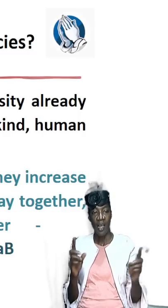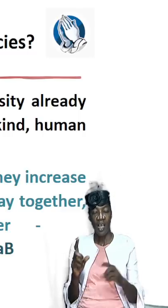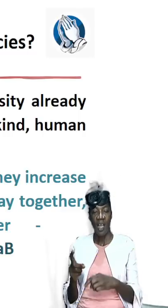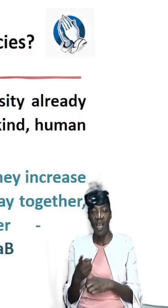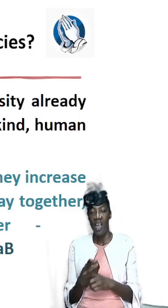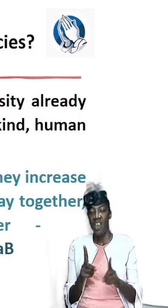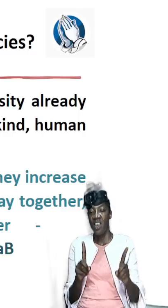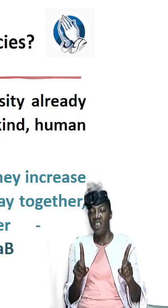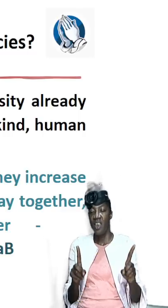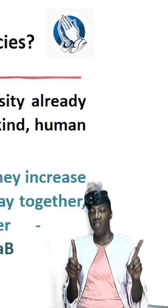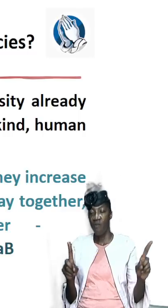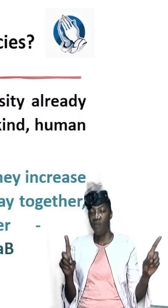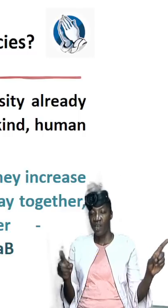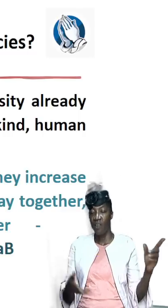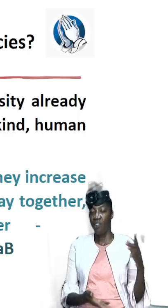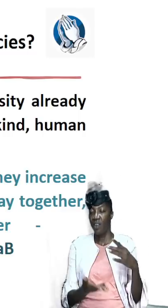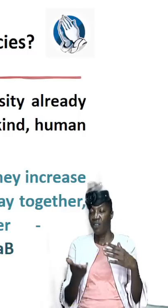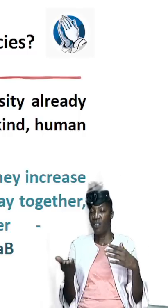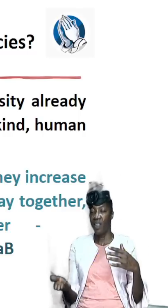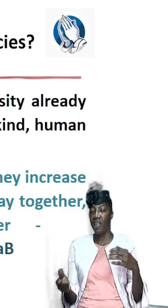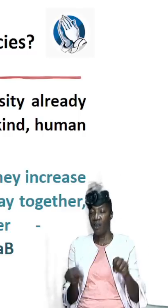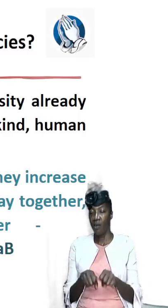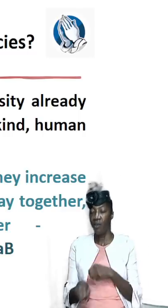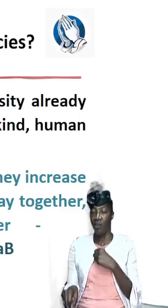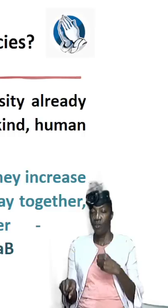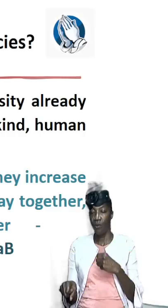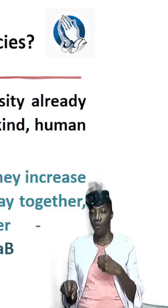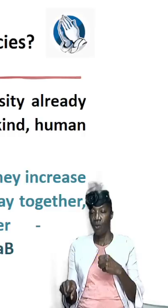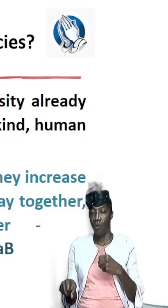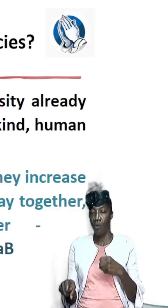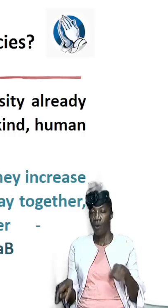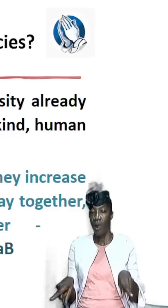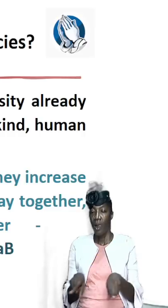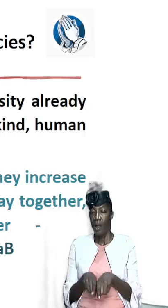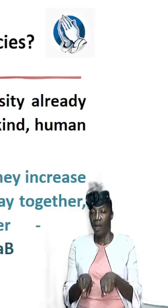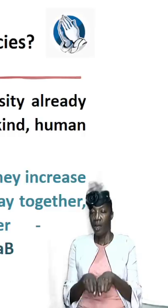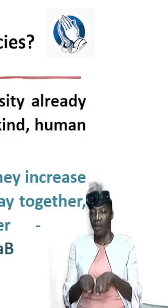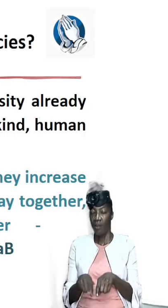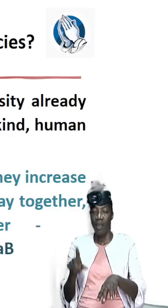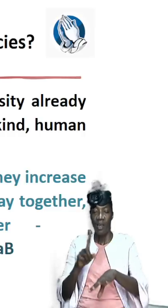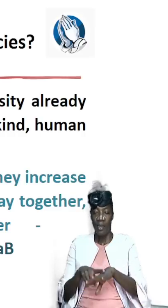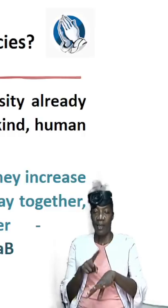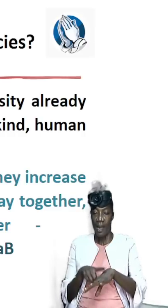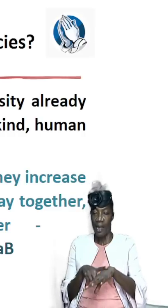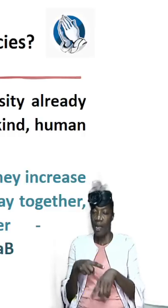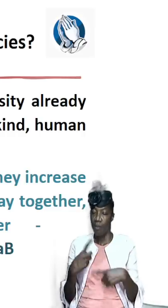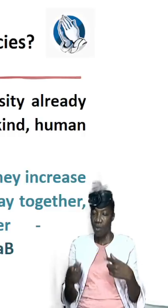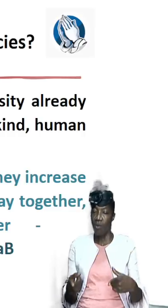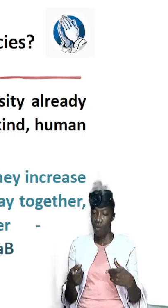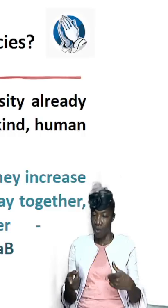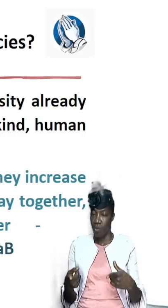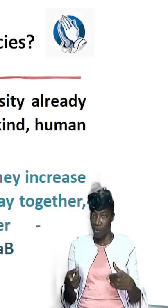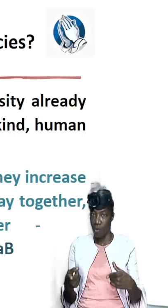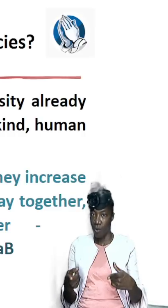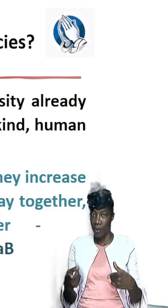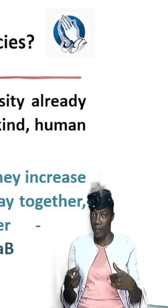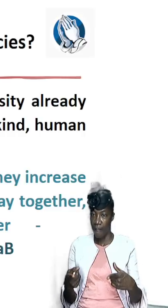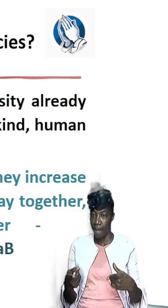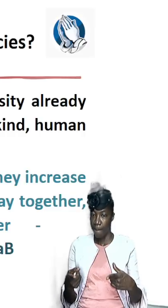in our genes. And so as time goes and mating takes place,